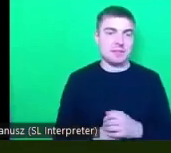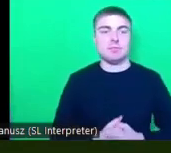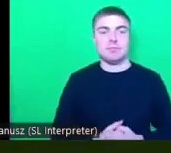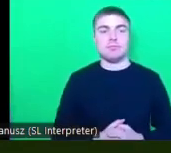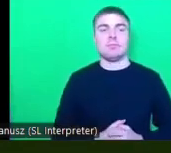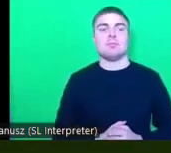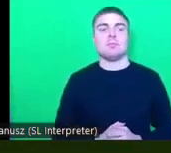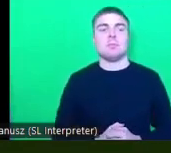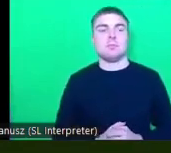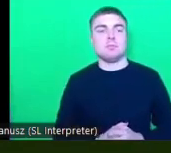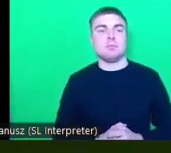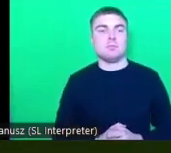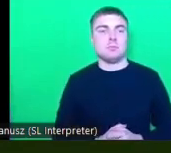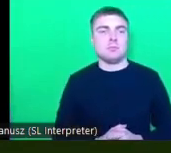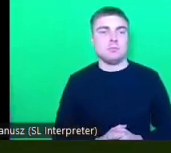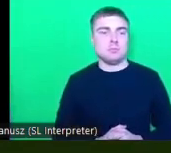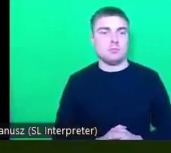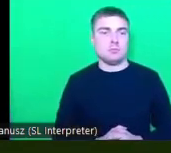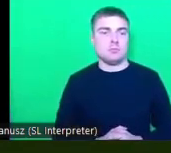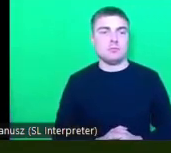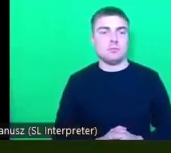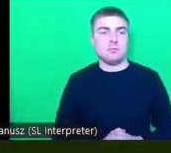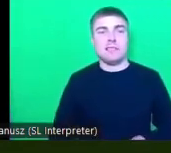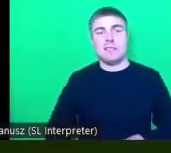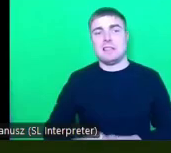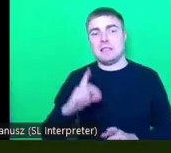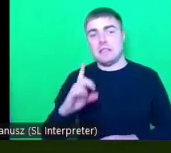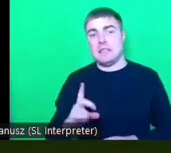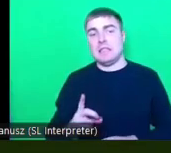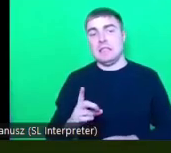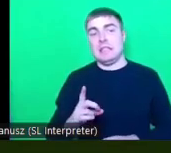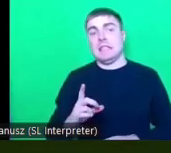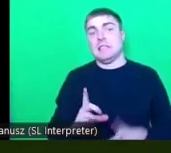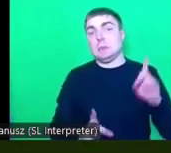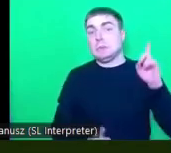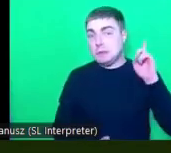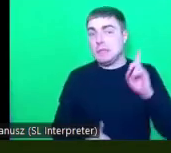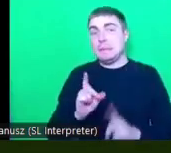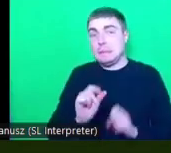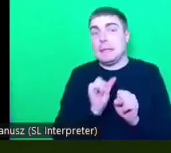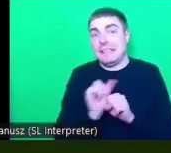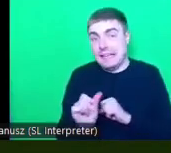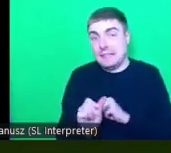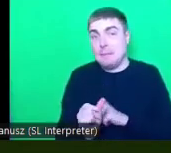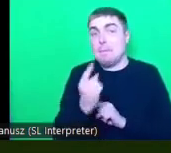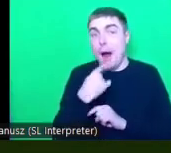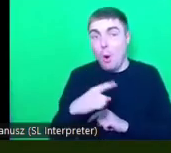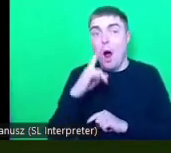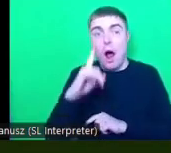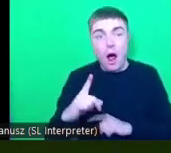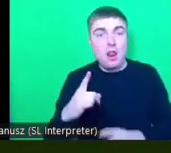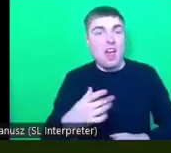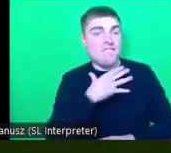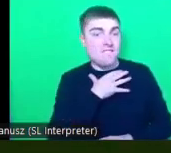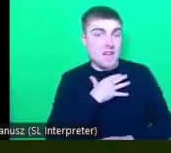them. It's pretty rare that wolves kill other wolves. We have a number of predation on